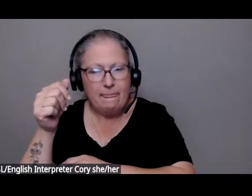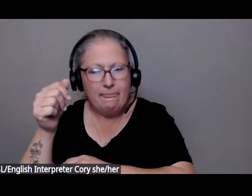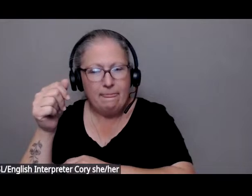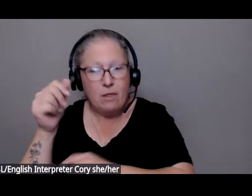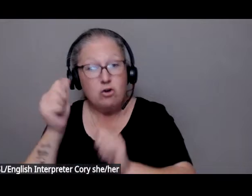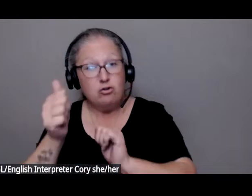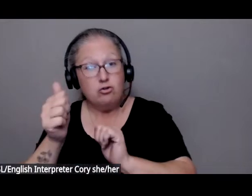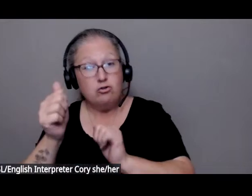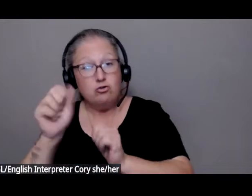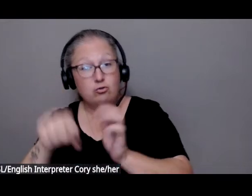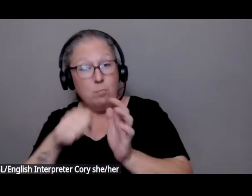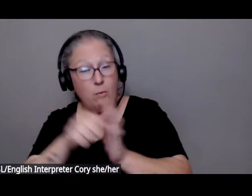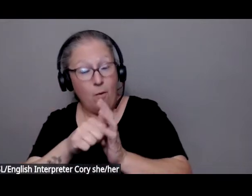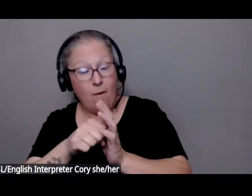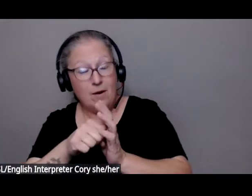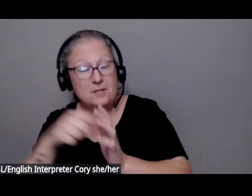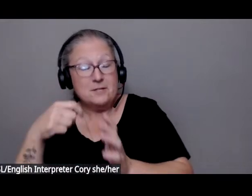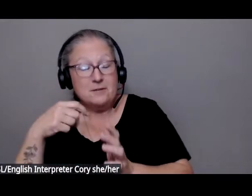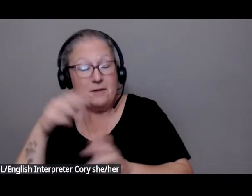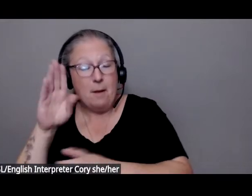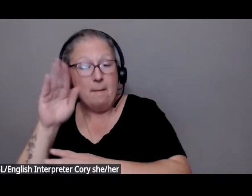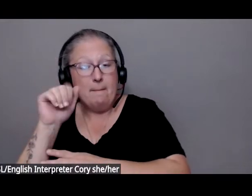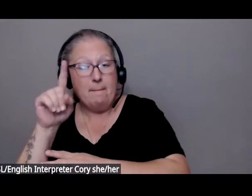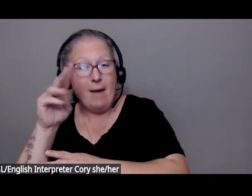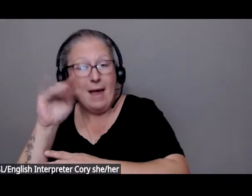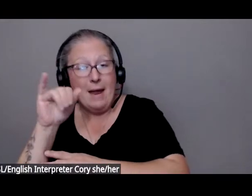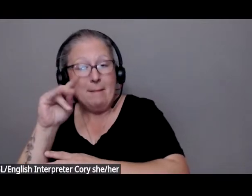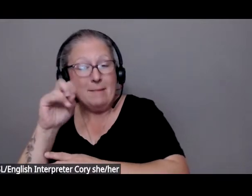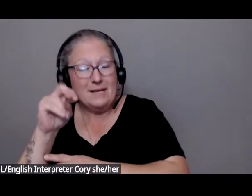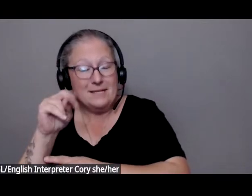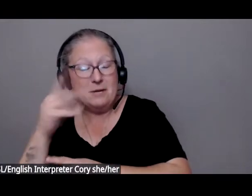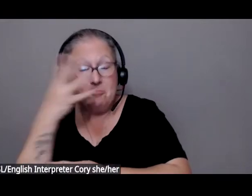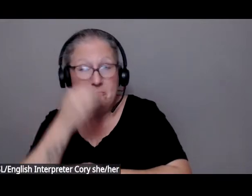of badminton, and it's going pretty well for now.